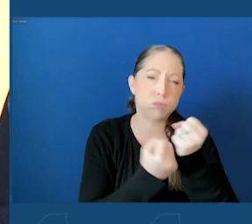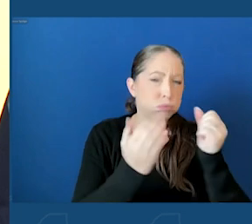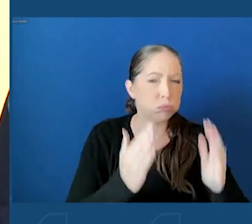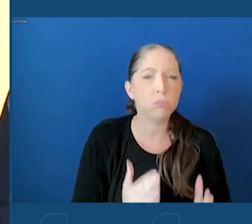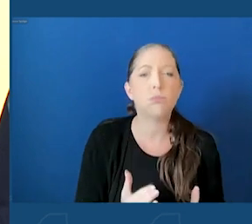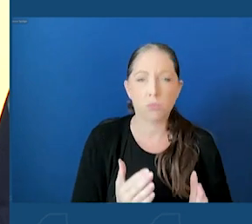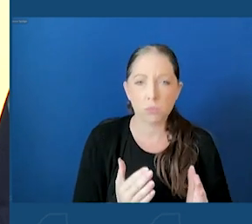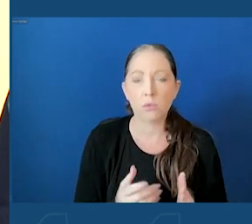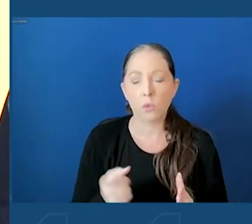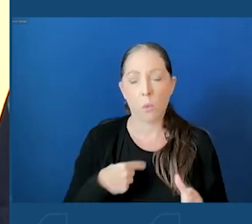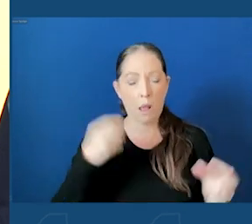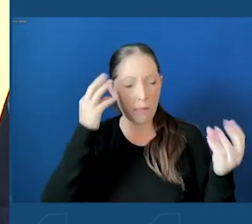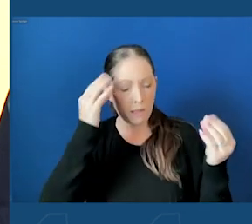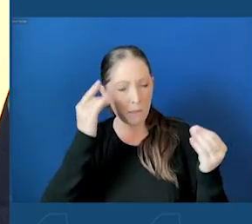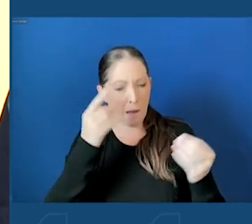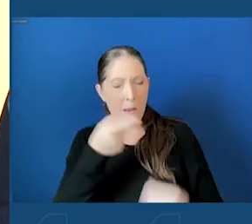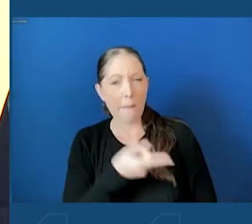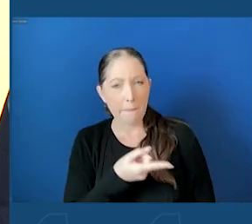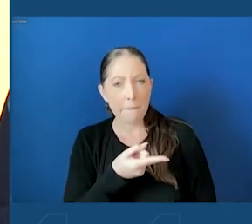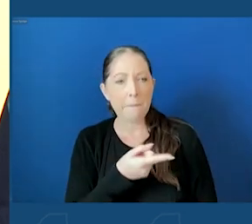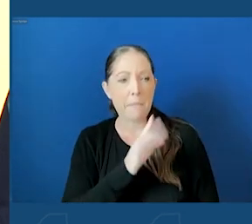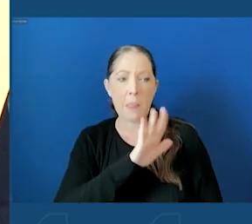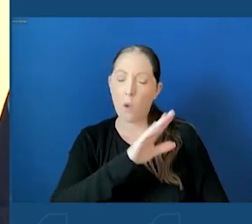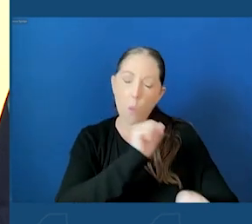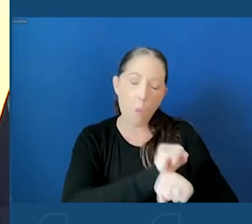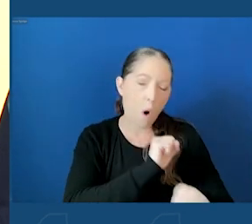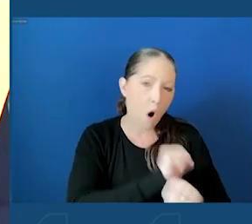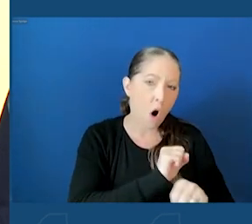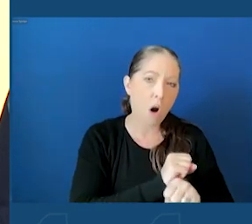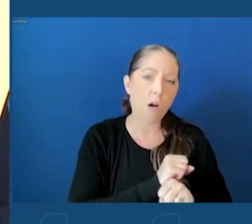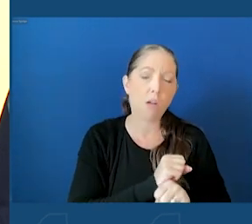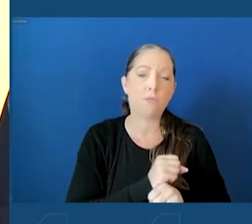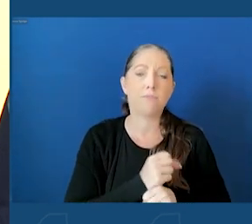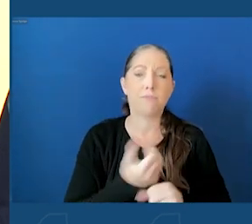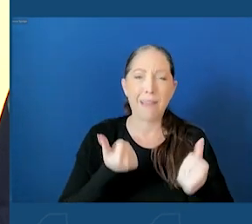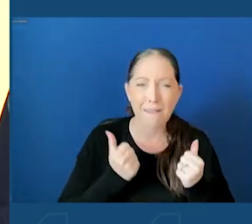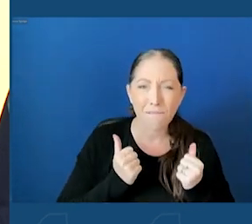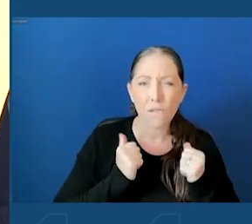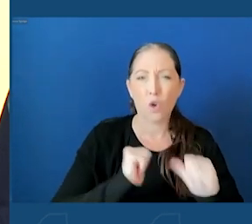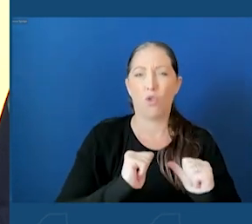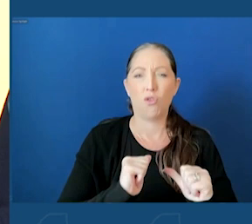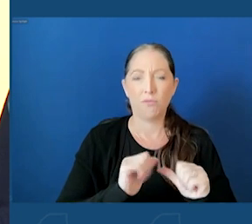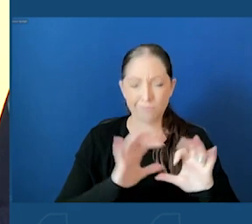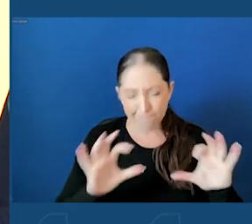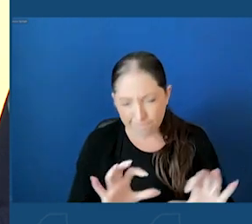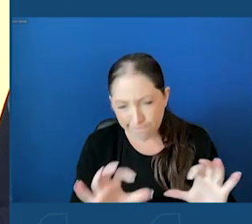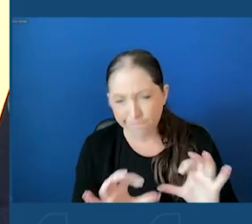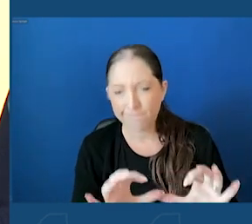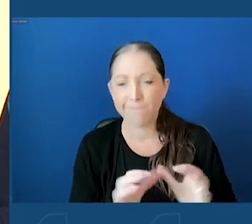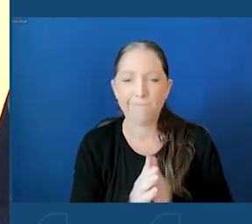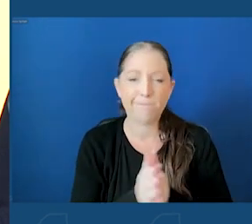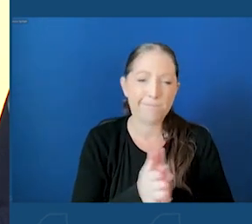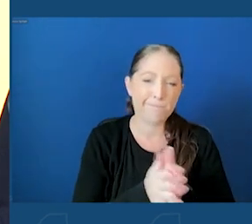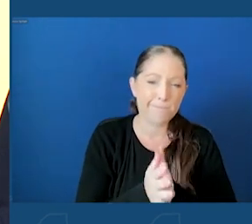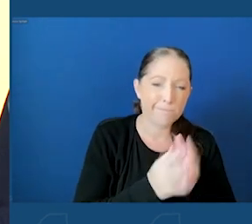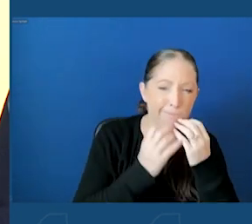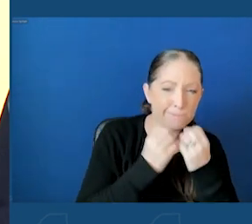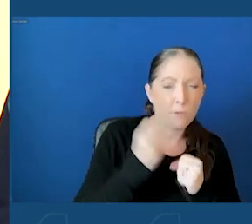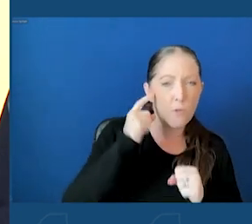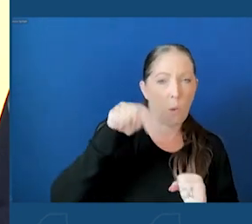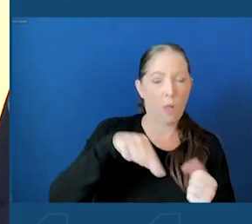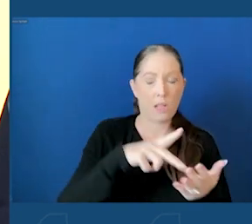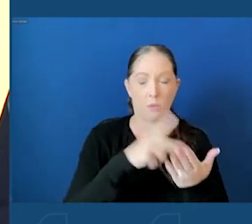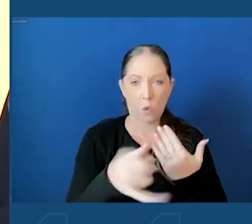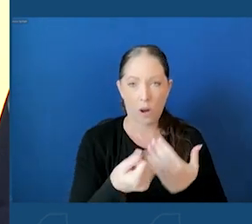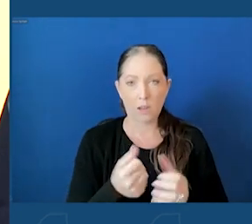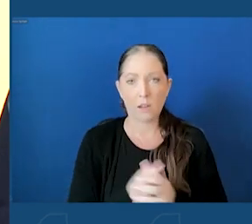today and all the work and all the effort he put into the center and into this project. Everybody remembers that